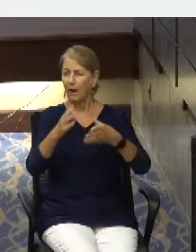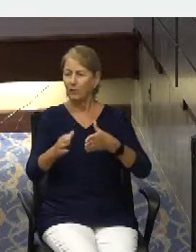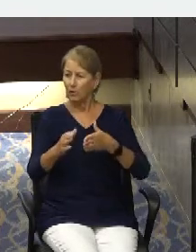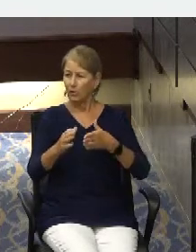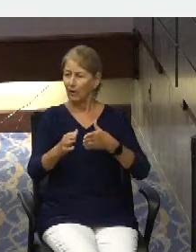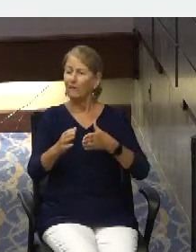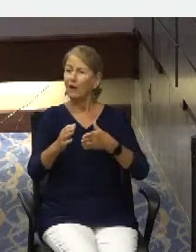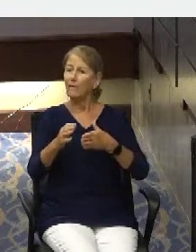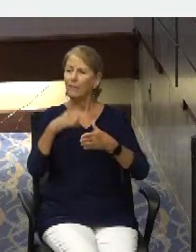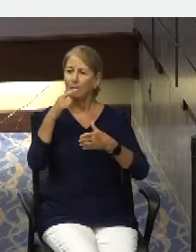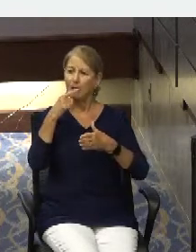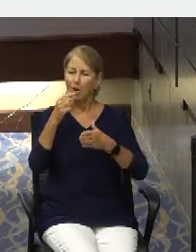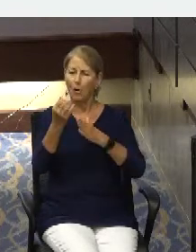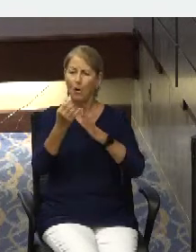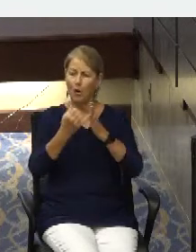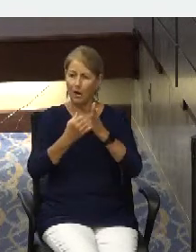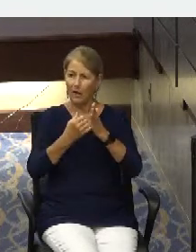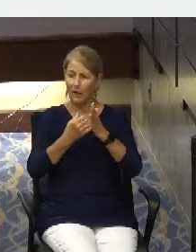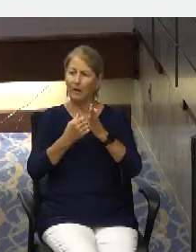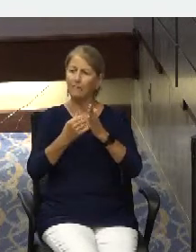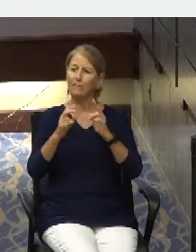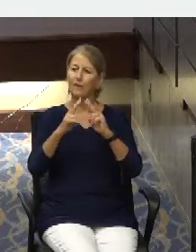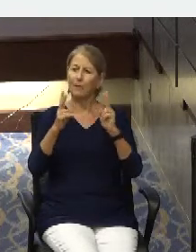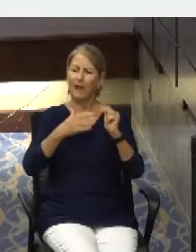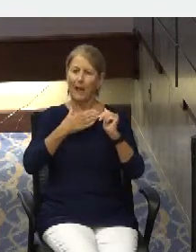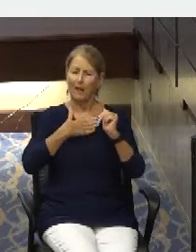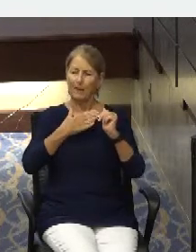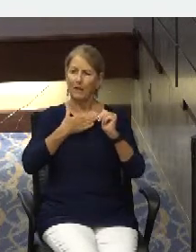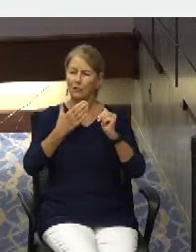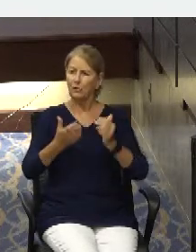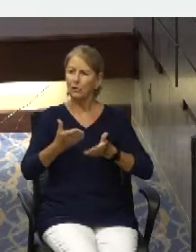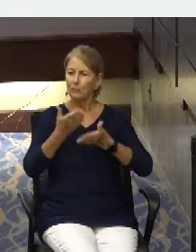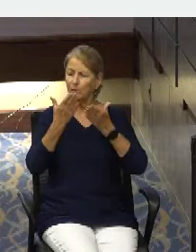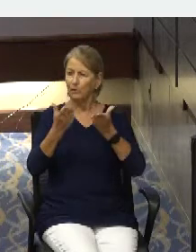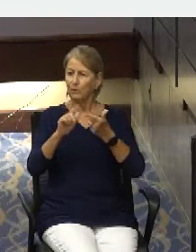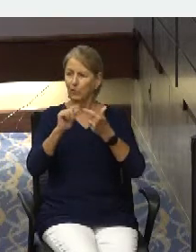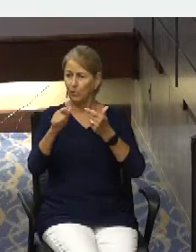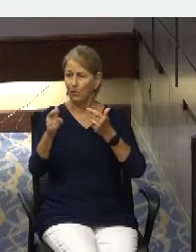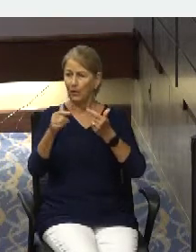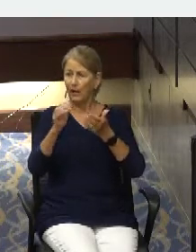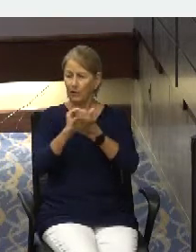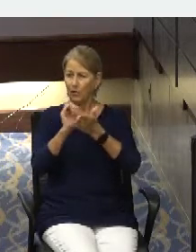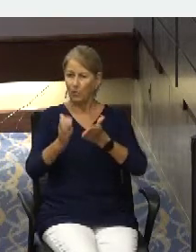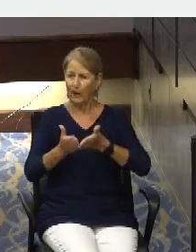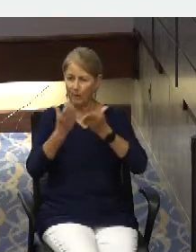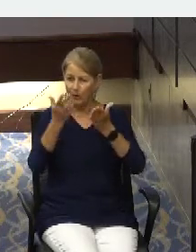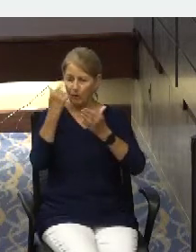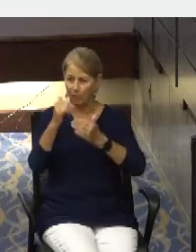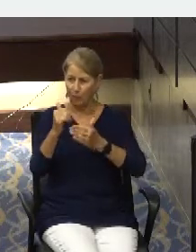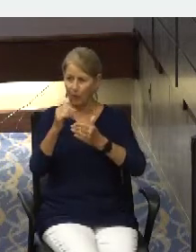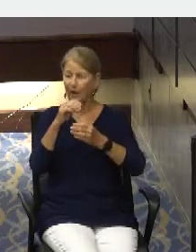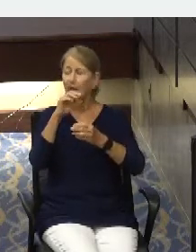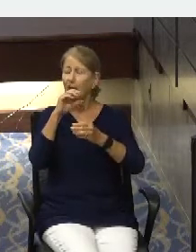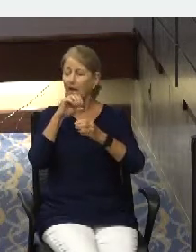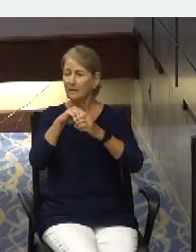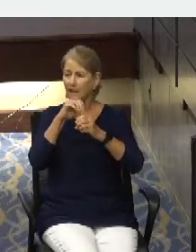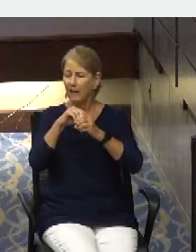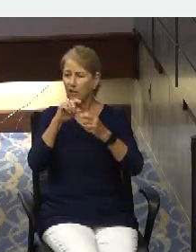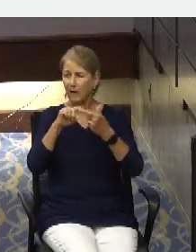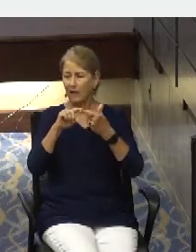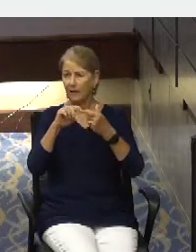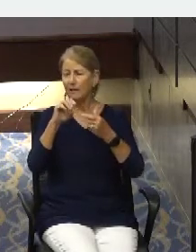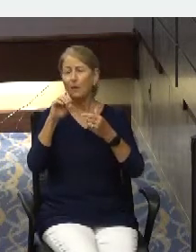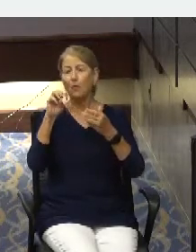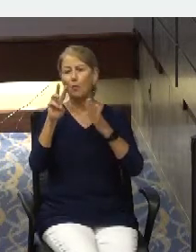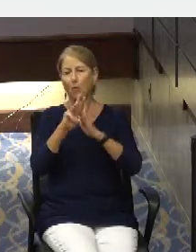pleased to present to you today two artworks that are recommended for installation in the Waco Regional Airport. I'm going to give you